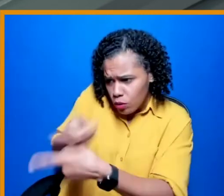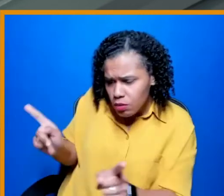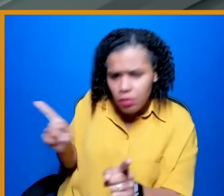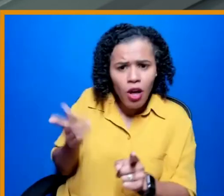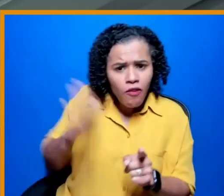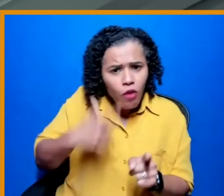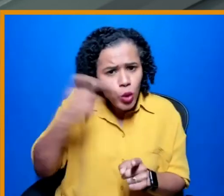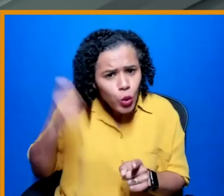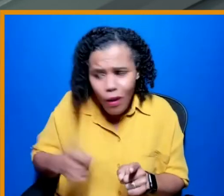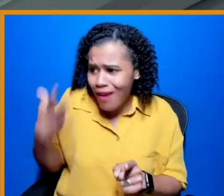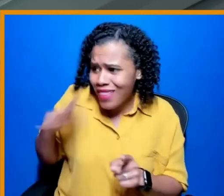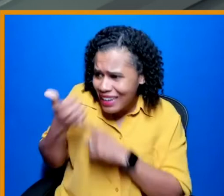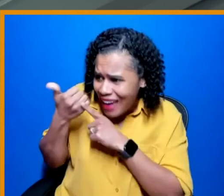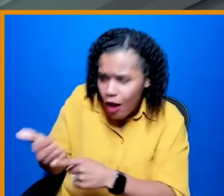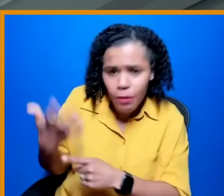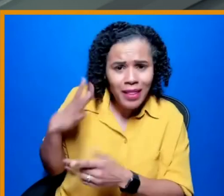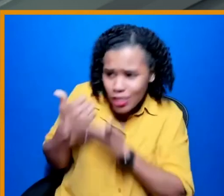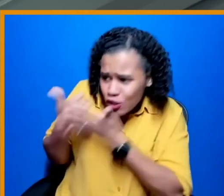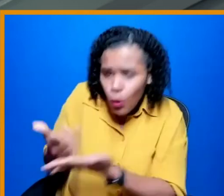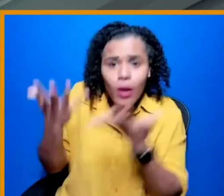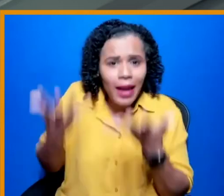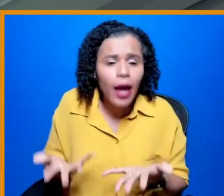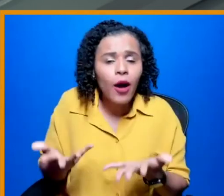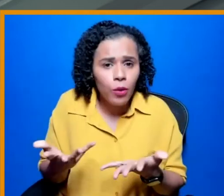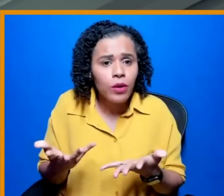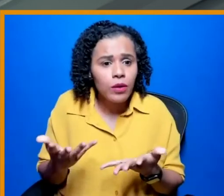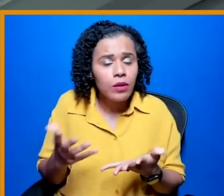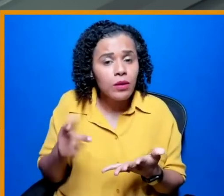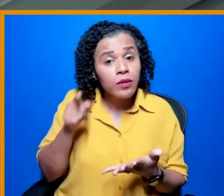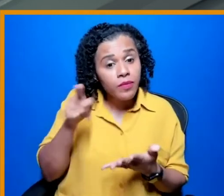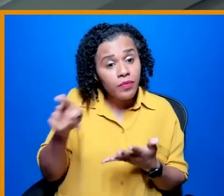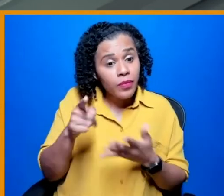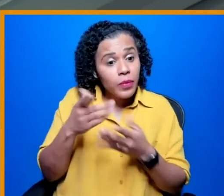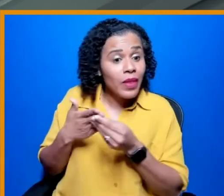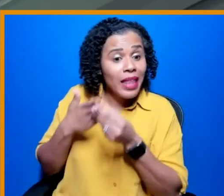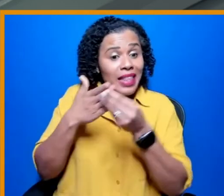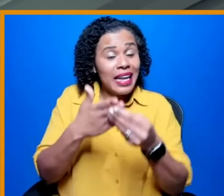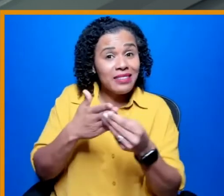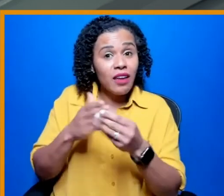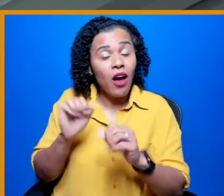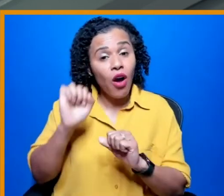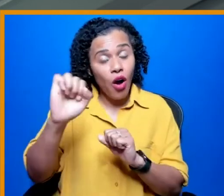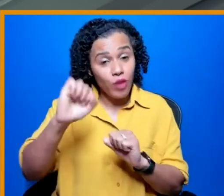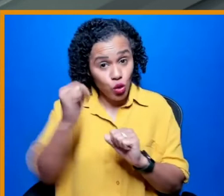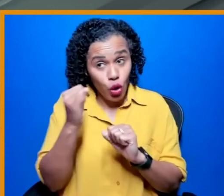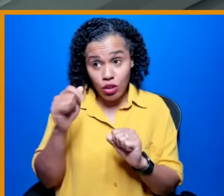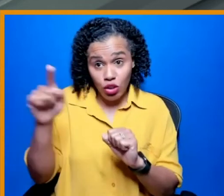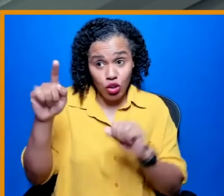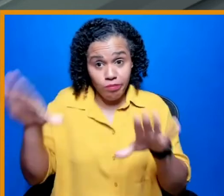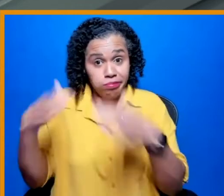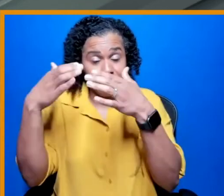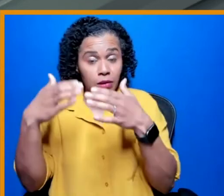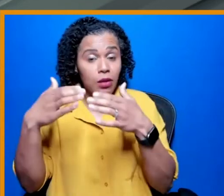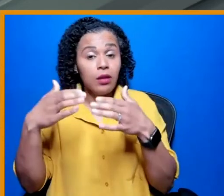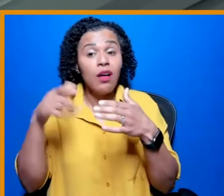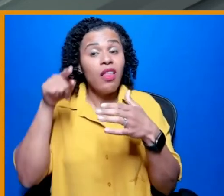now. The leader of the Scottish Conservatives may feel it is right to U-turn on his own call for the Prime Minister to resign, but the Liberal Democrats